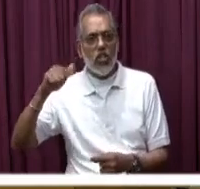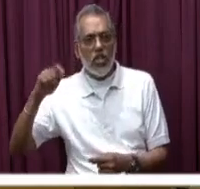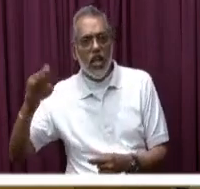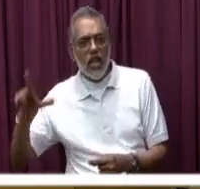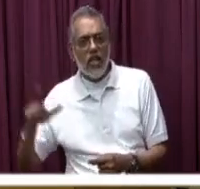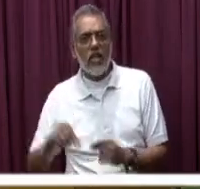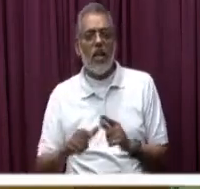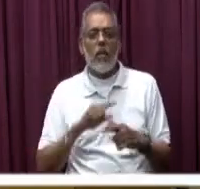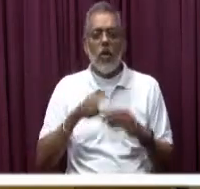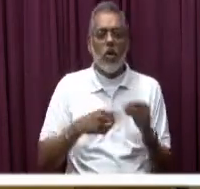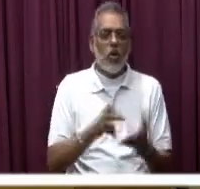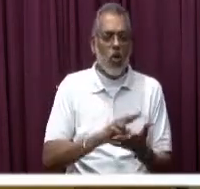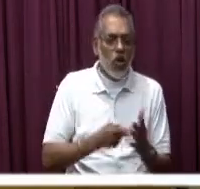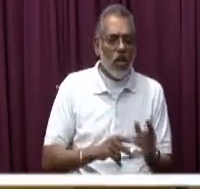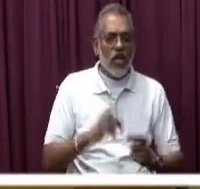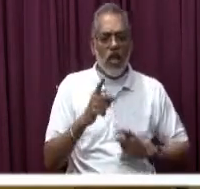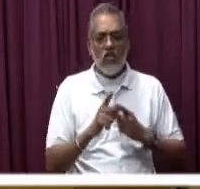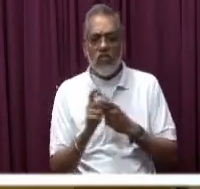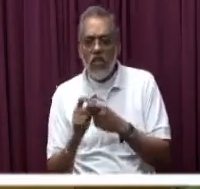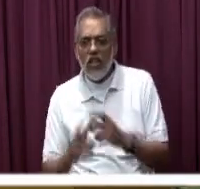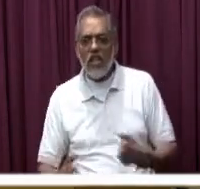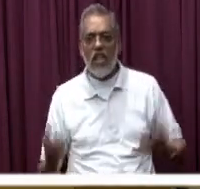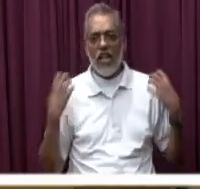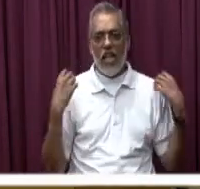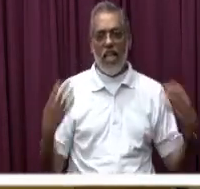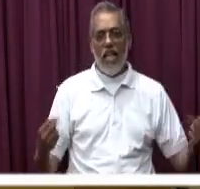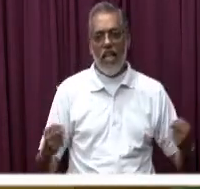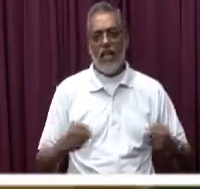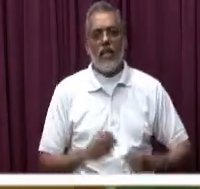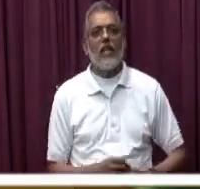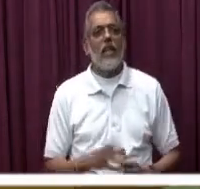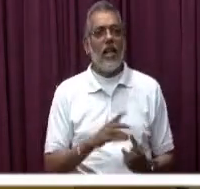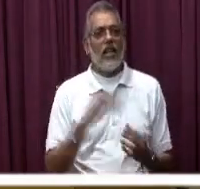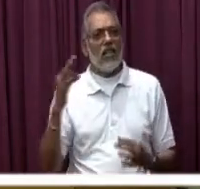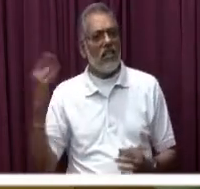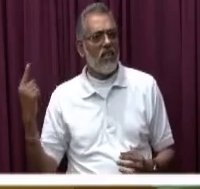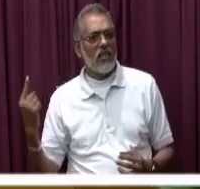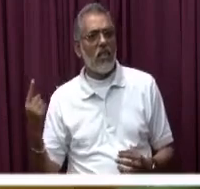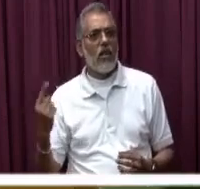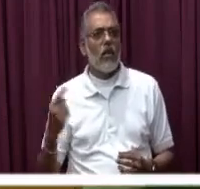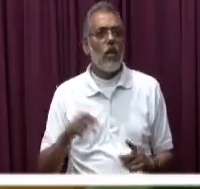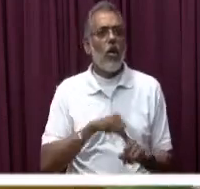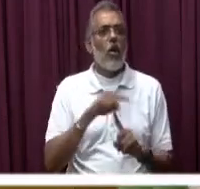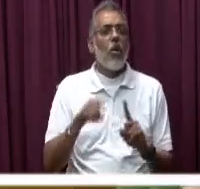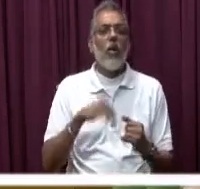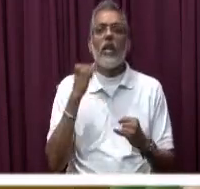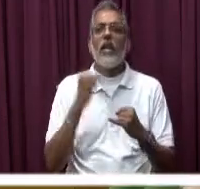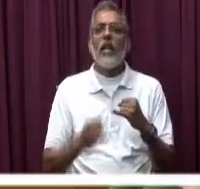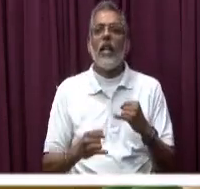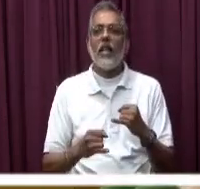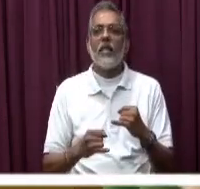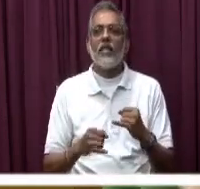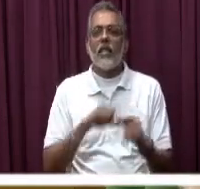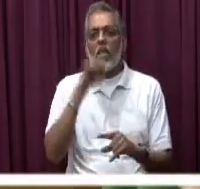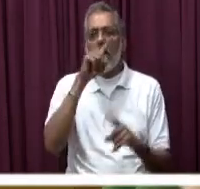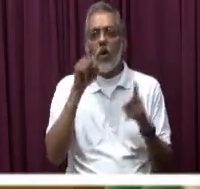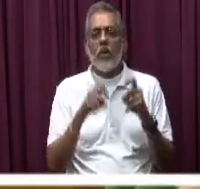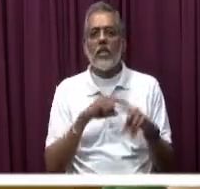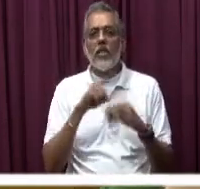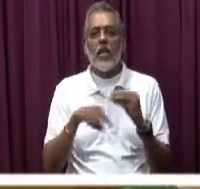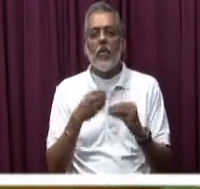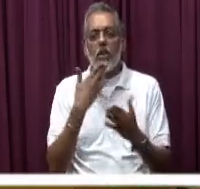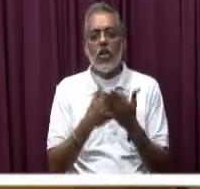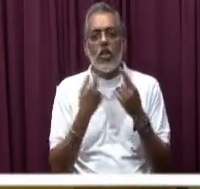and running and health and fitness and this and that and the next and the other. When last did you ask Mr. Google a question about